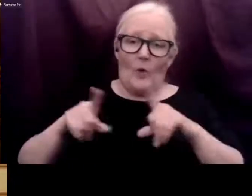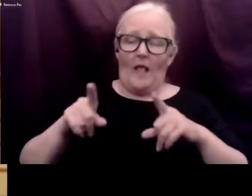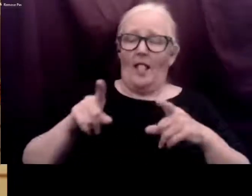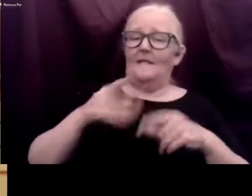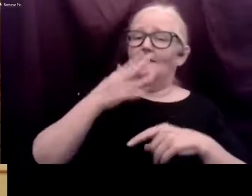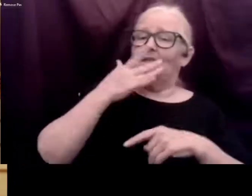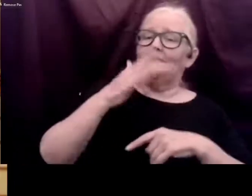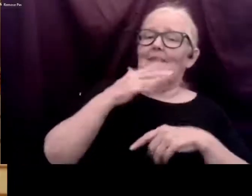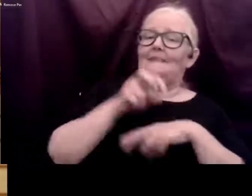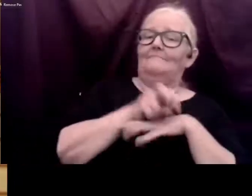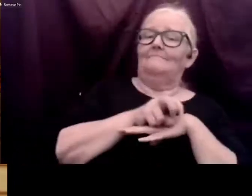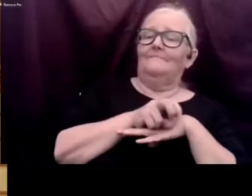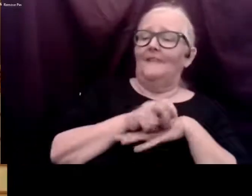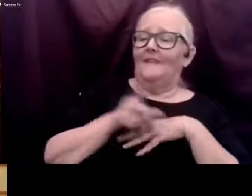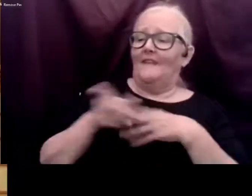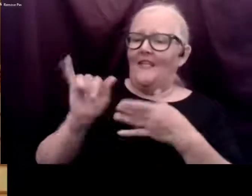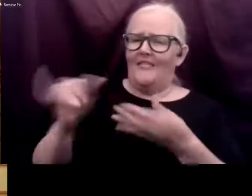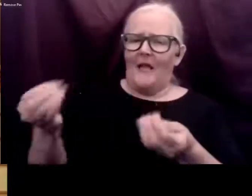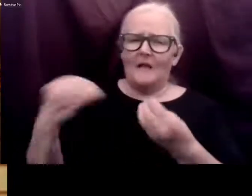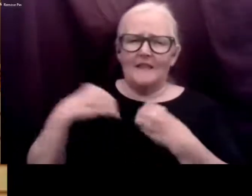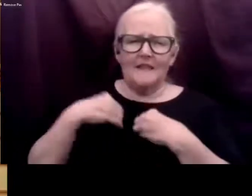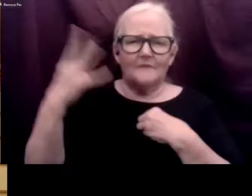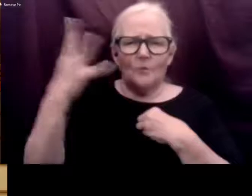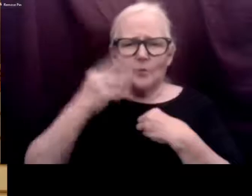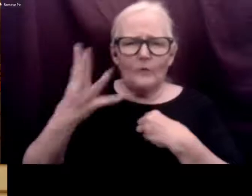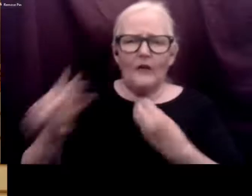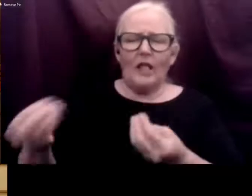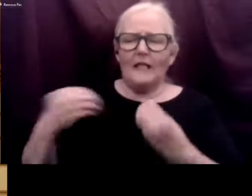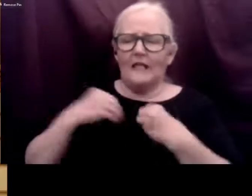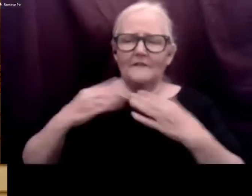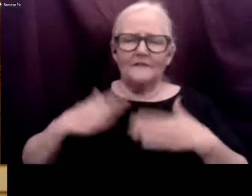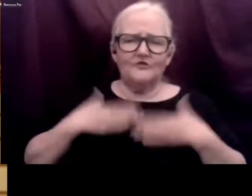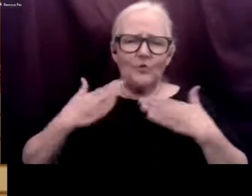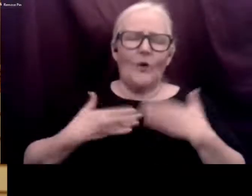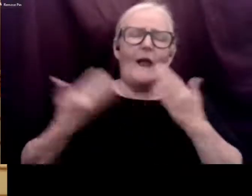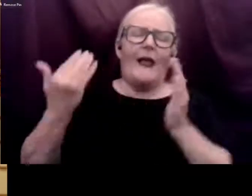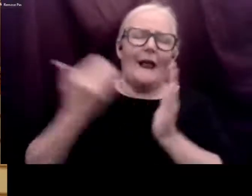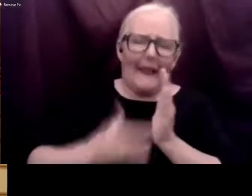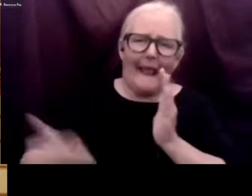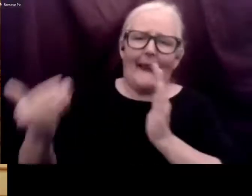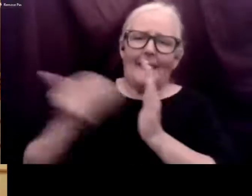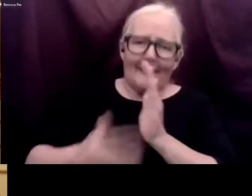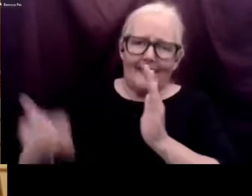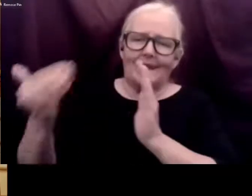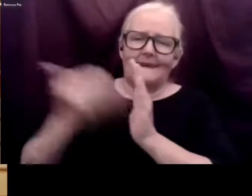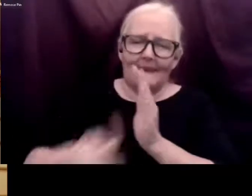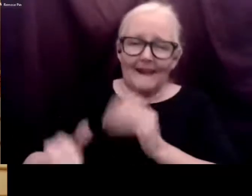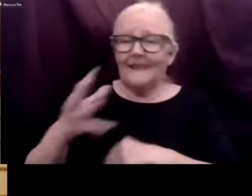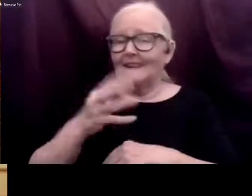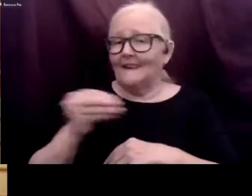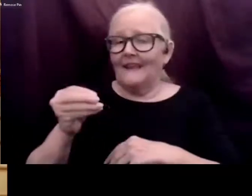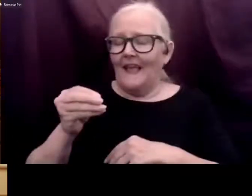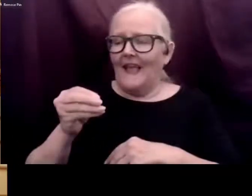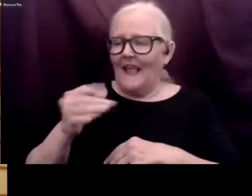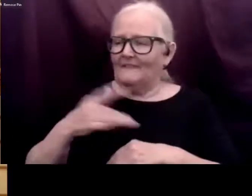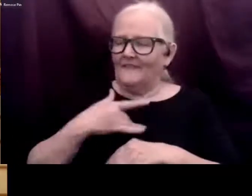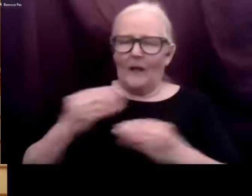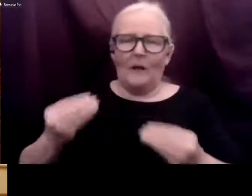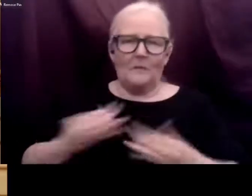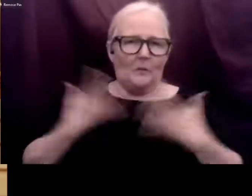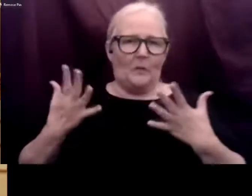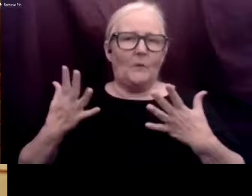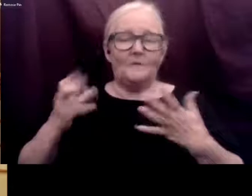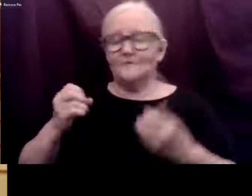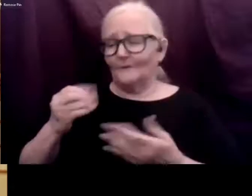joy over and over again, and inspiration. Thank you, and look forward to